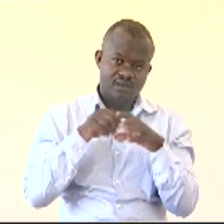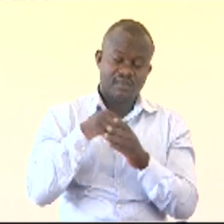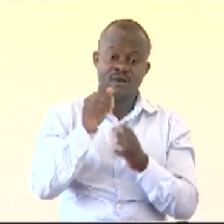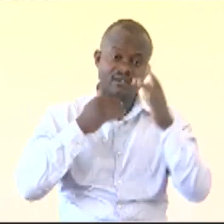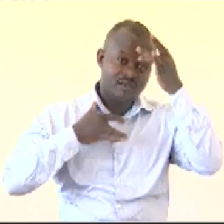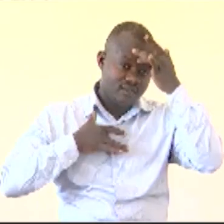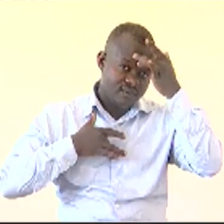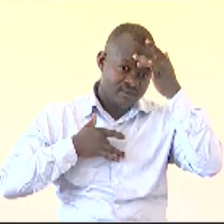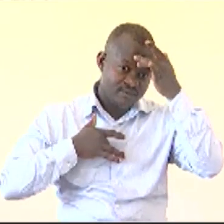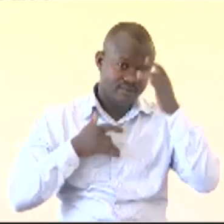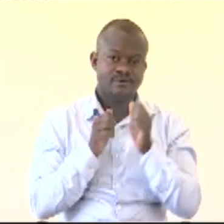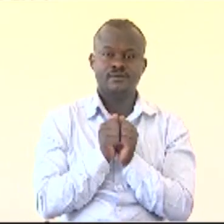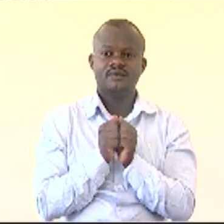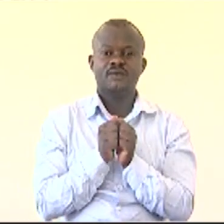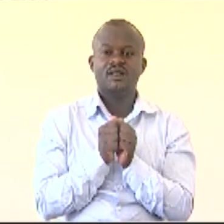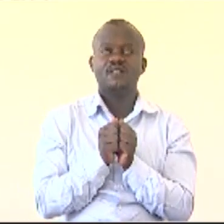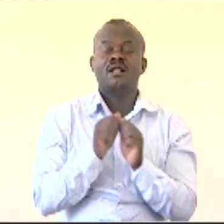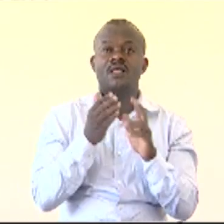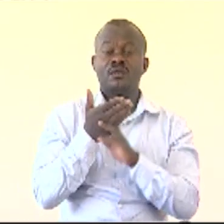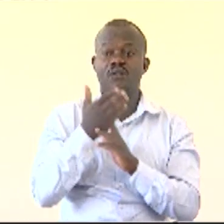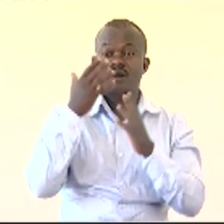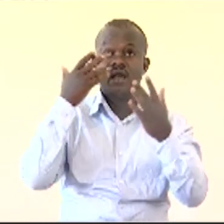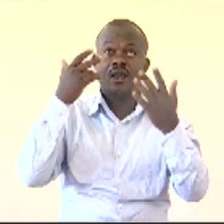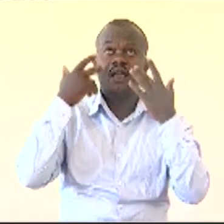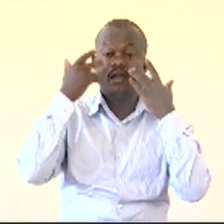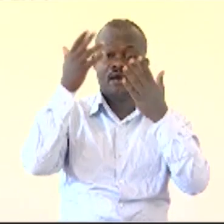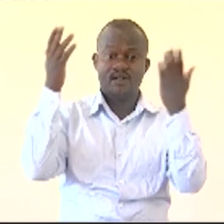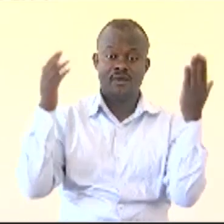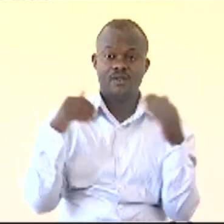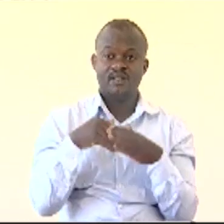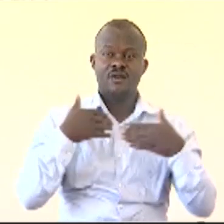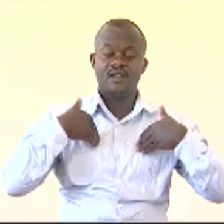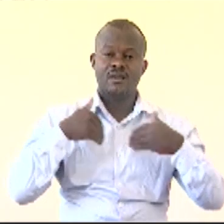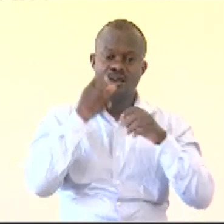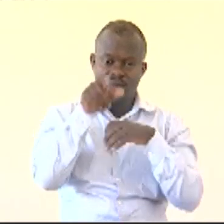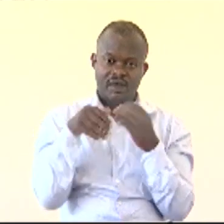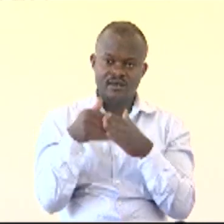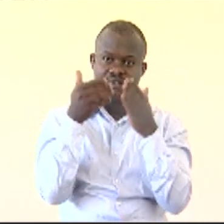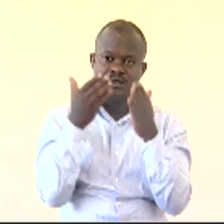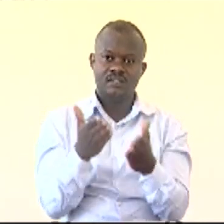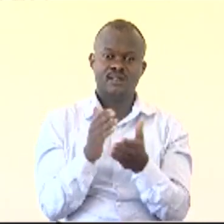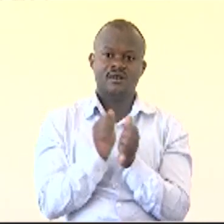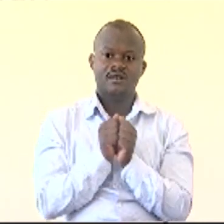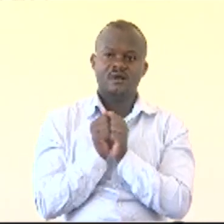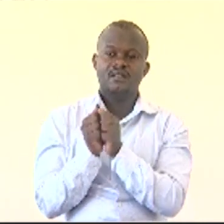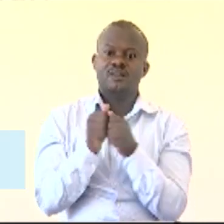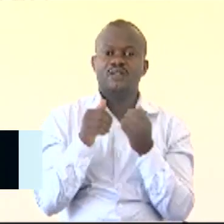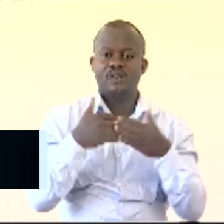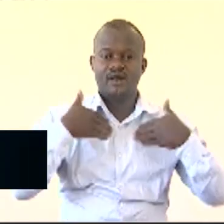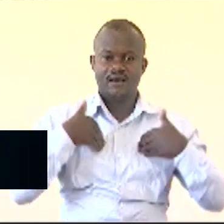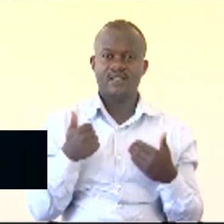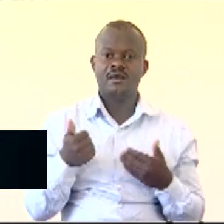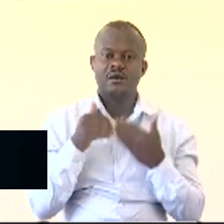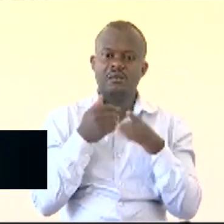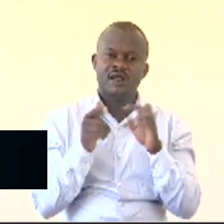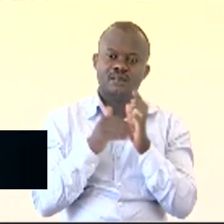They spread germs into the air. If a healthy person nearby, you are healthy, but you are